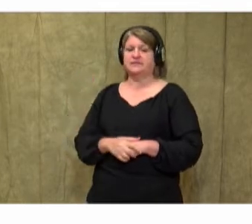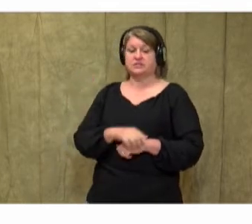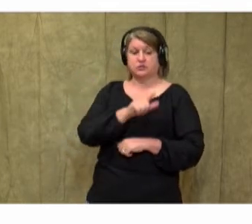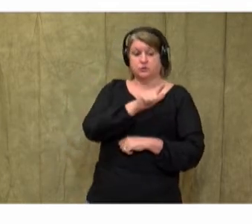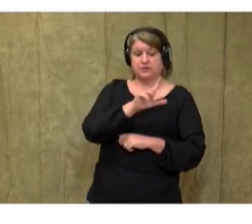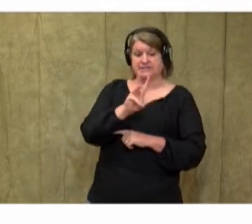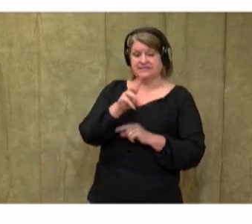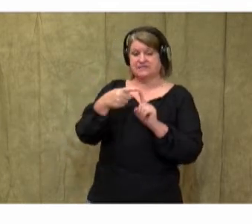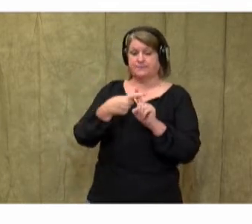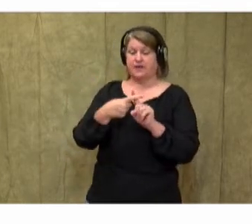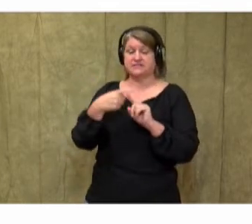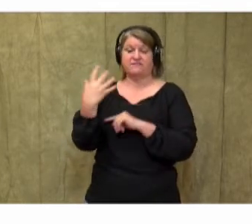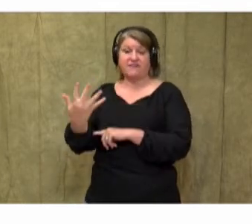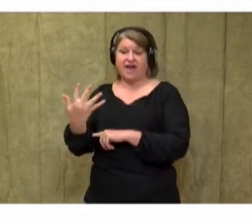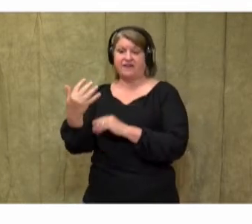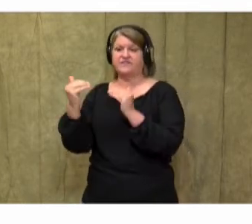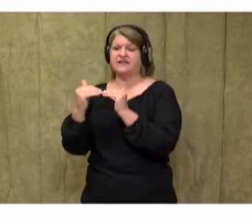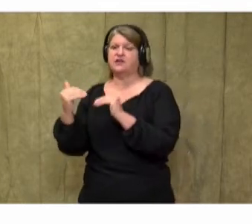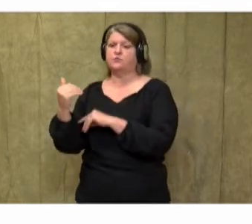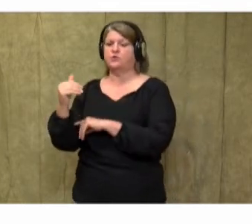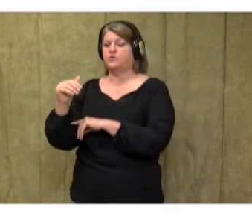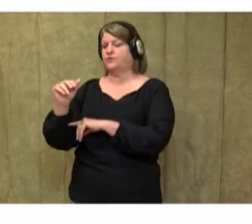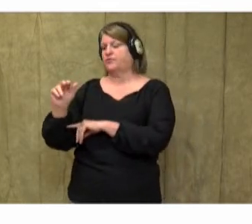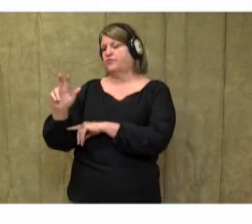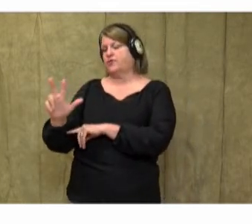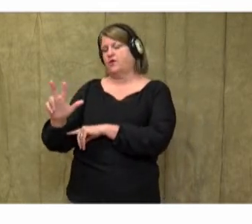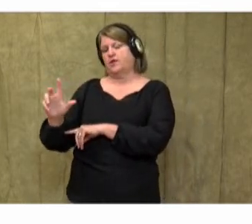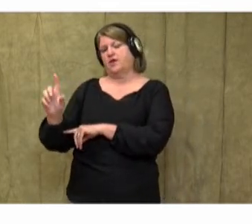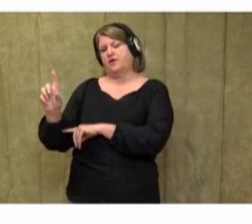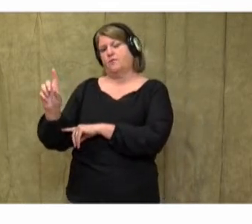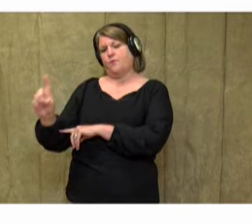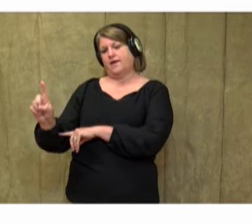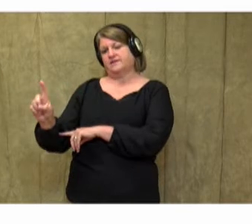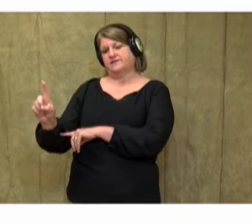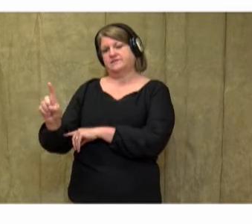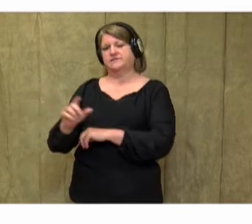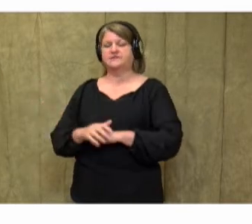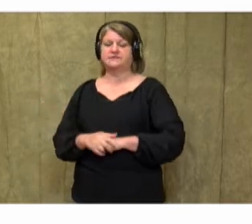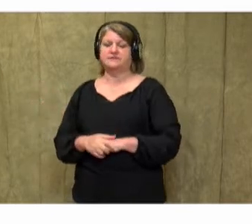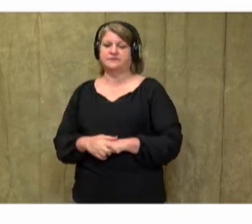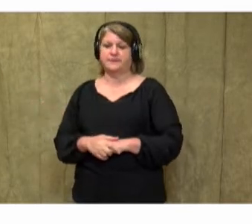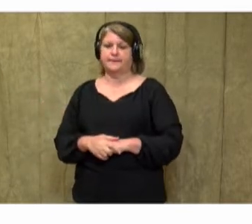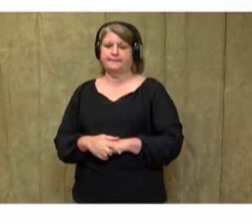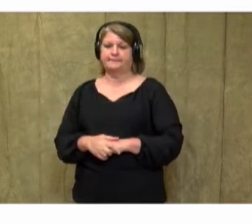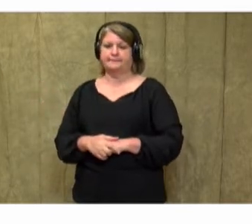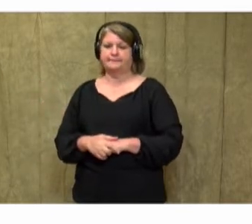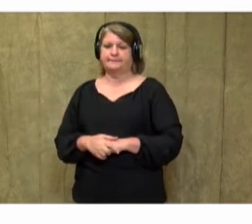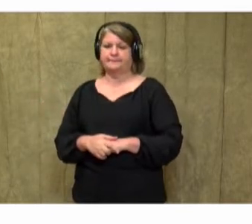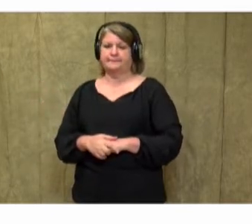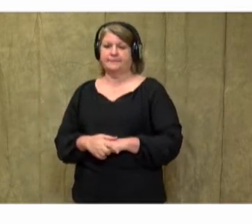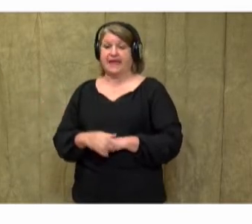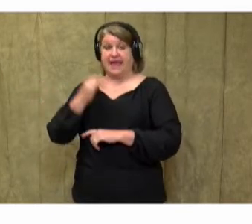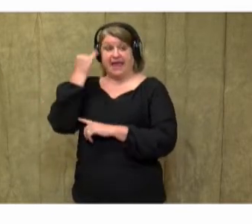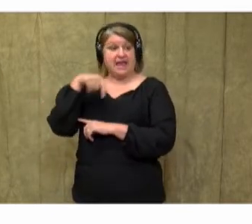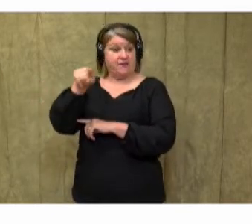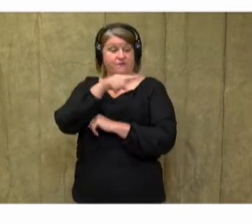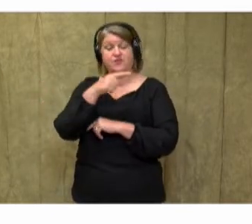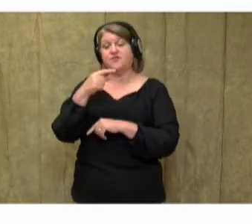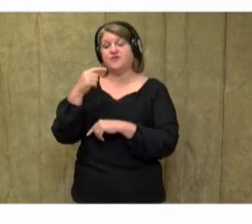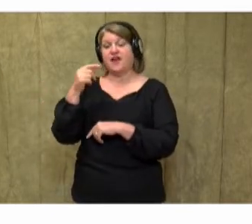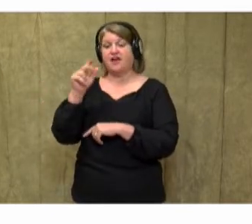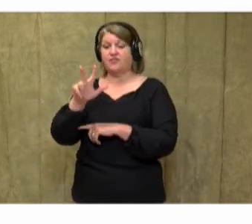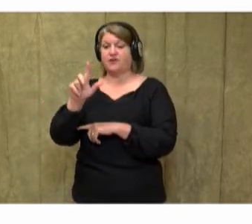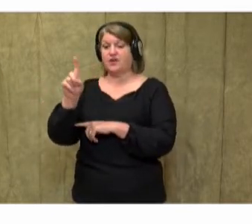26 plus 5 equals 31. If you got 31,